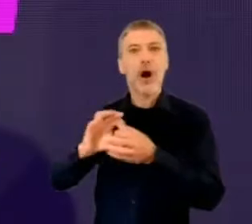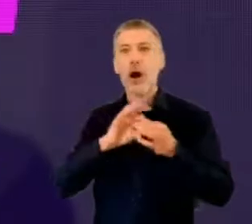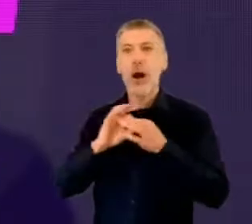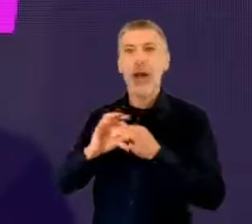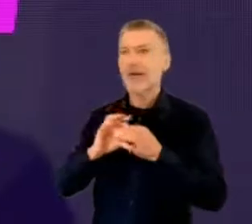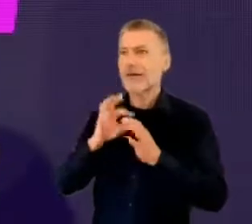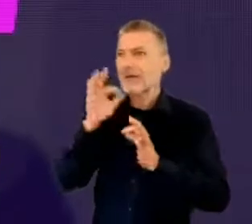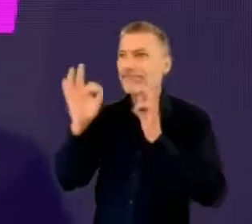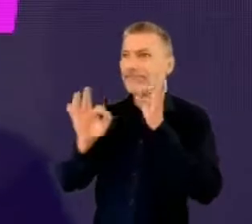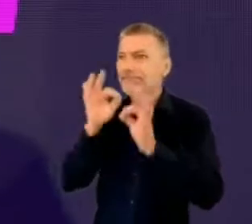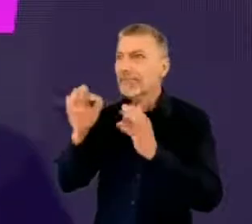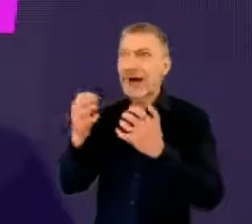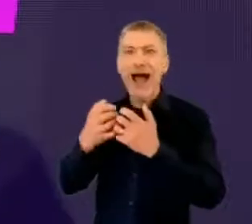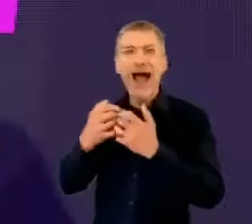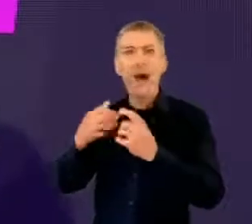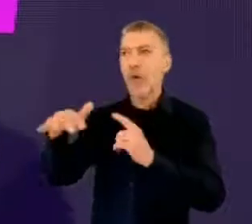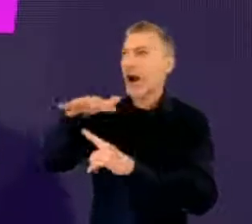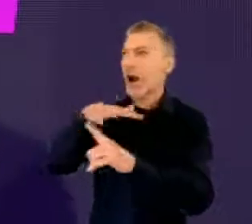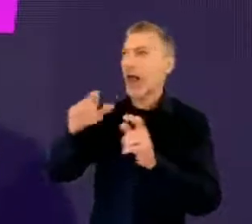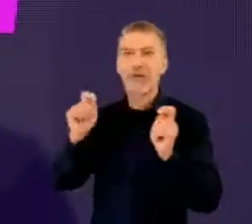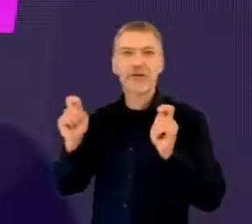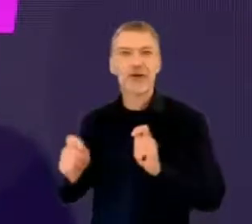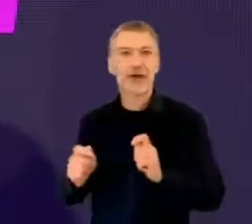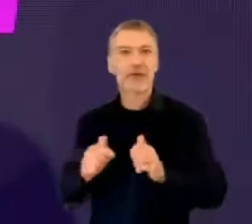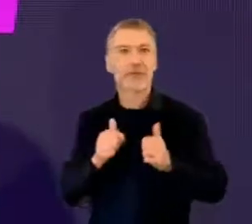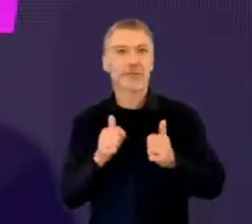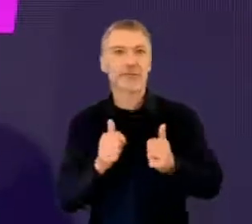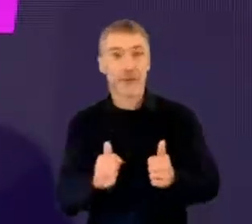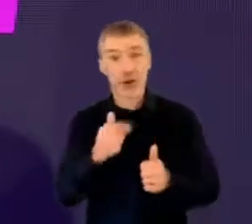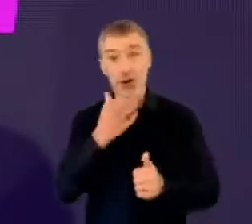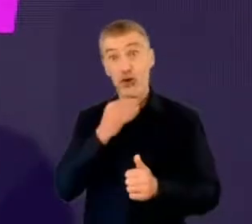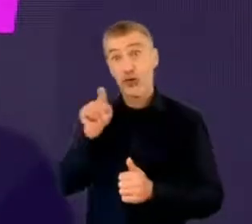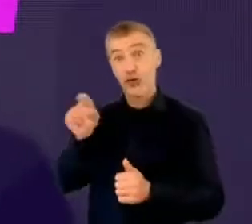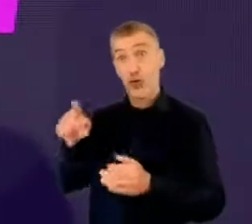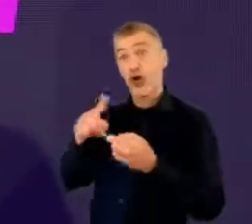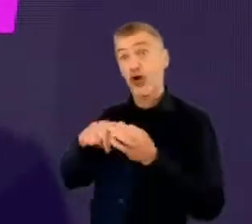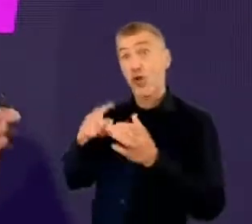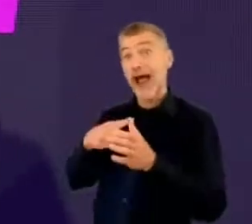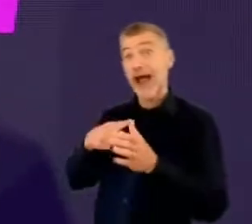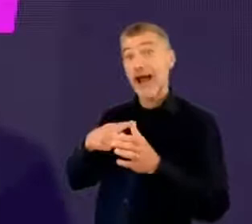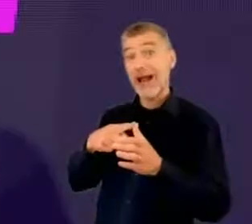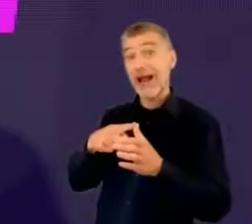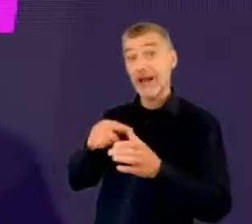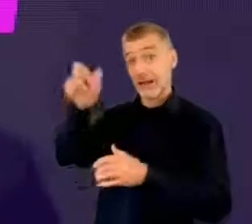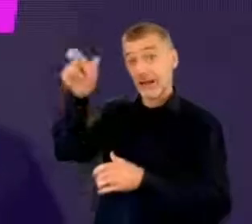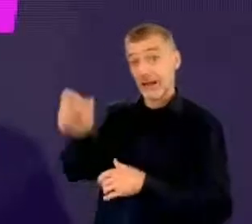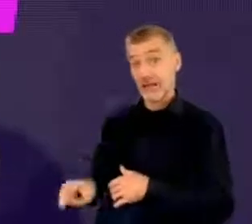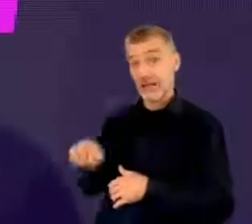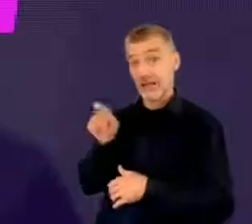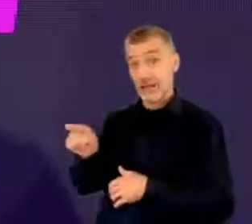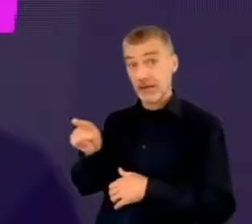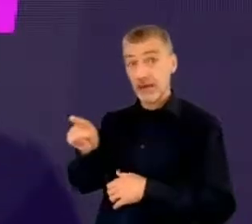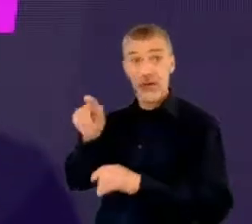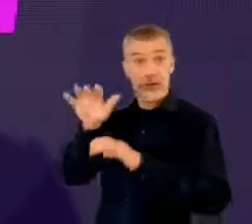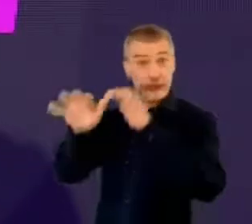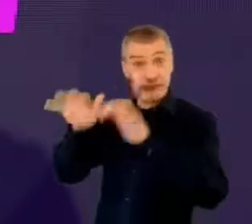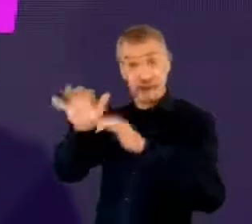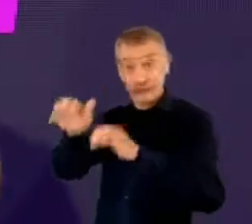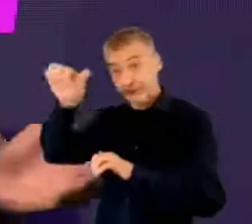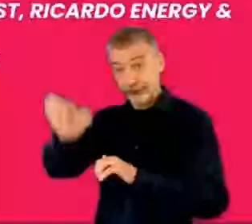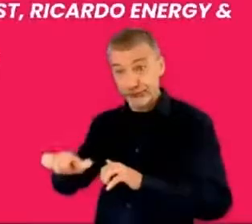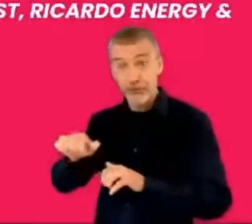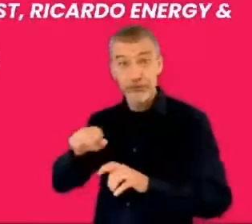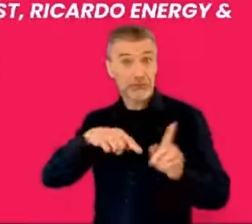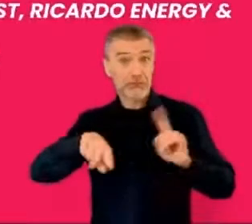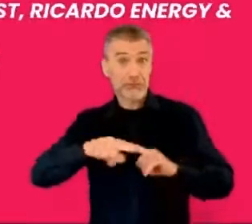Get ready to ask plenty of questions using the Q&A box to the right of the screen, because these guys are raring to answer them. On